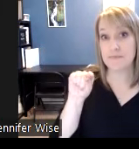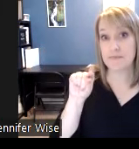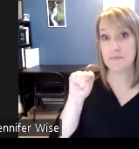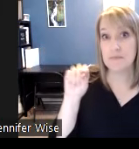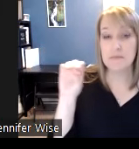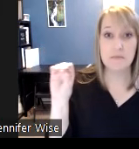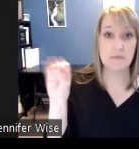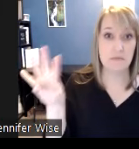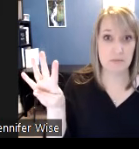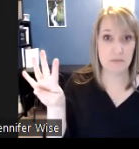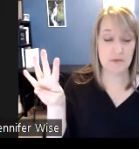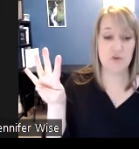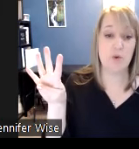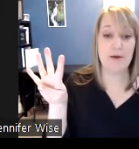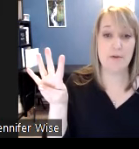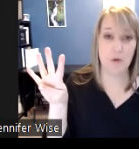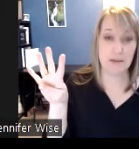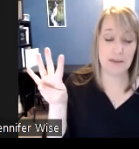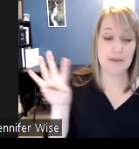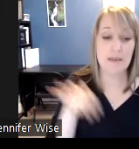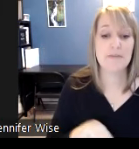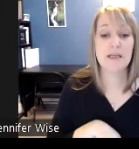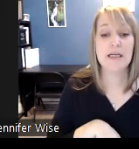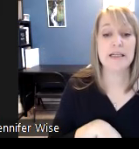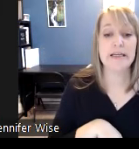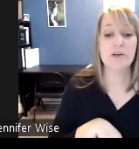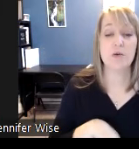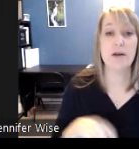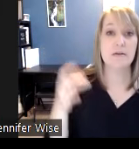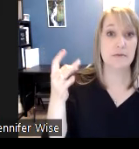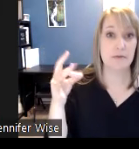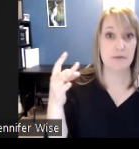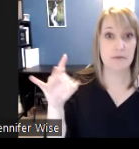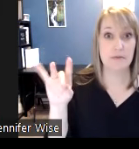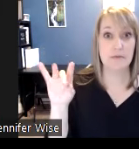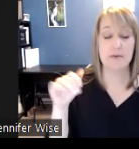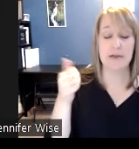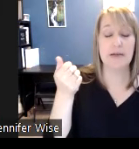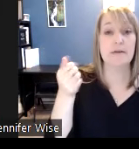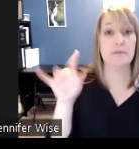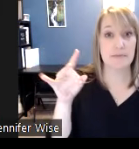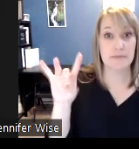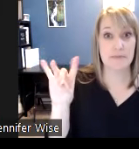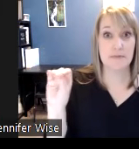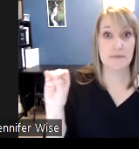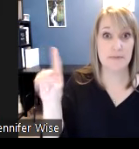2004. So 2004 is how you sign it. And then 1801. Sorry.